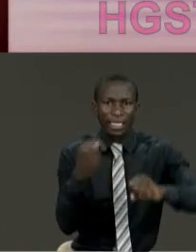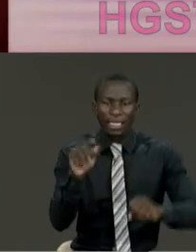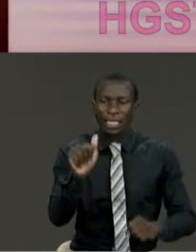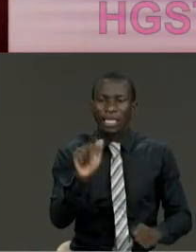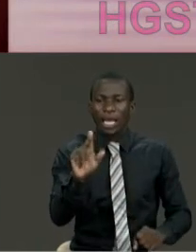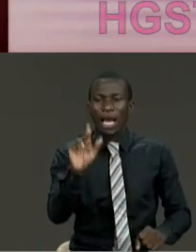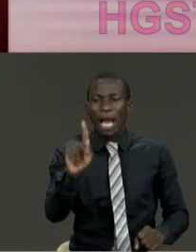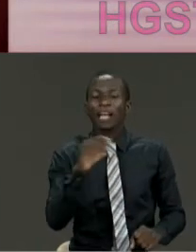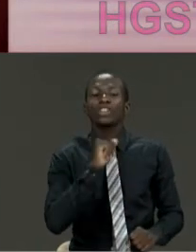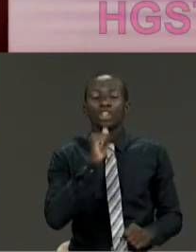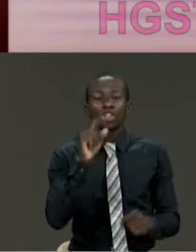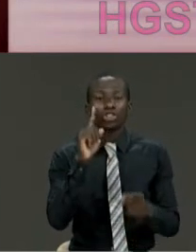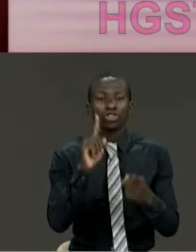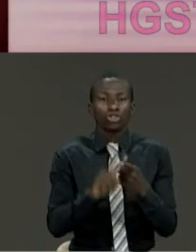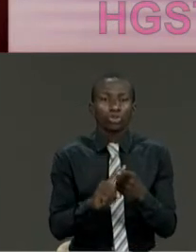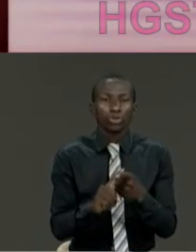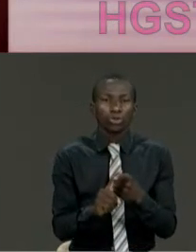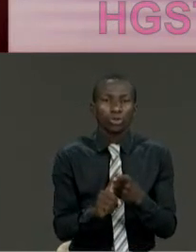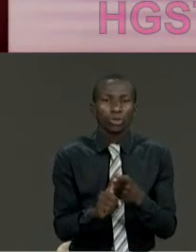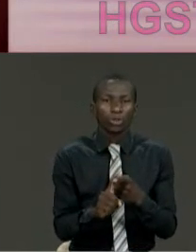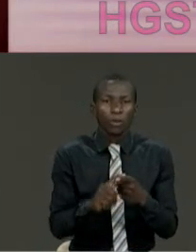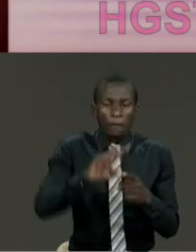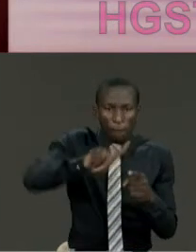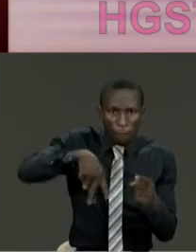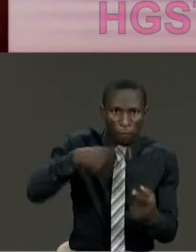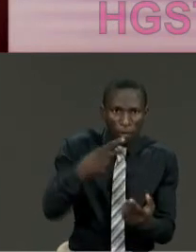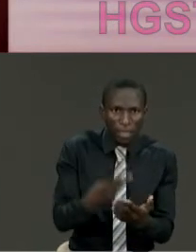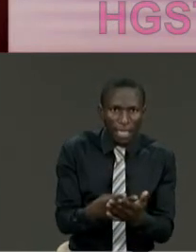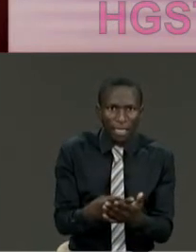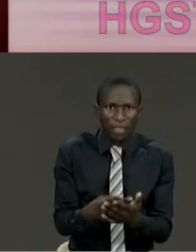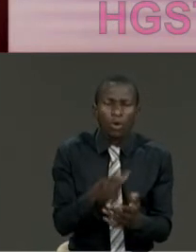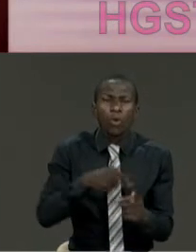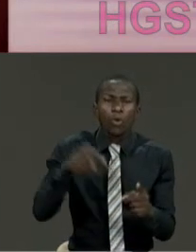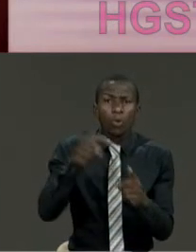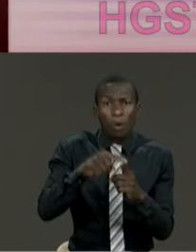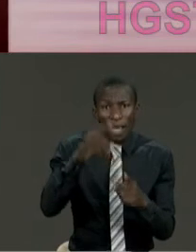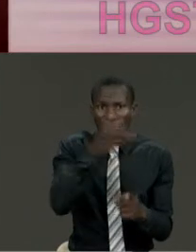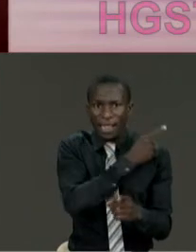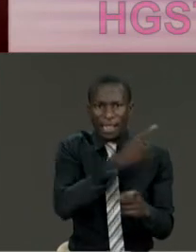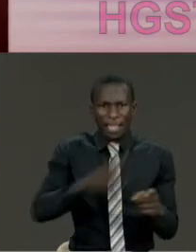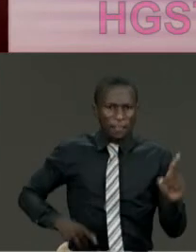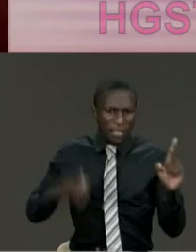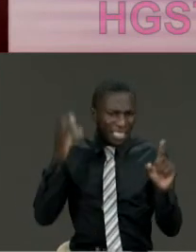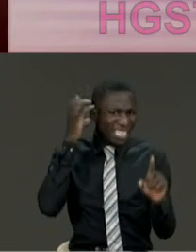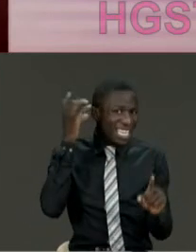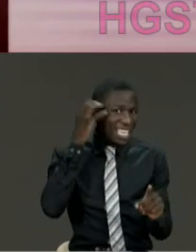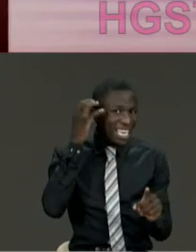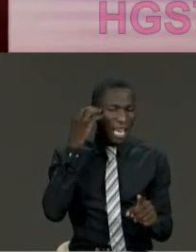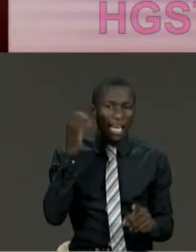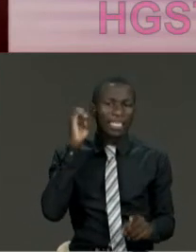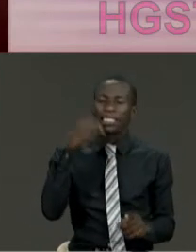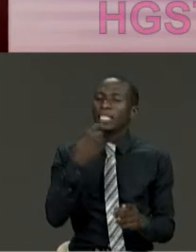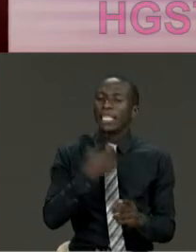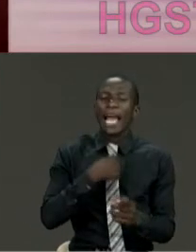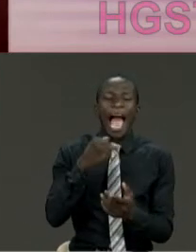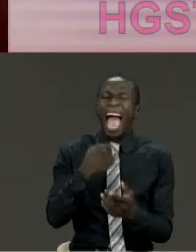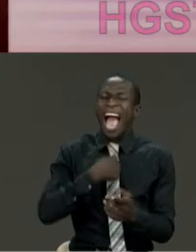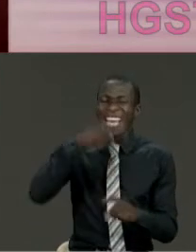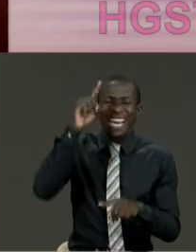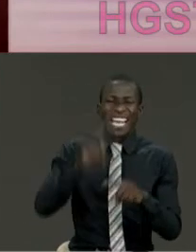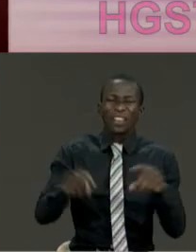God was annoyed and struck him to death. When David heard this, he said, no, I can't take the ark to my house